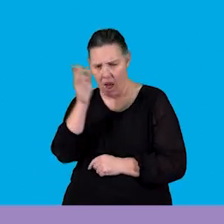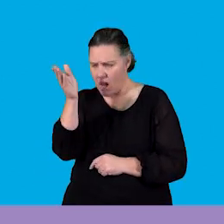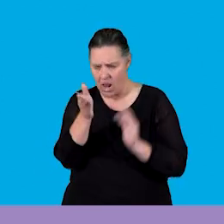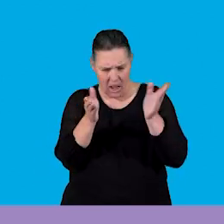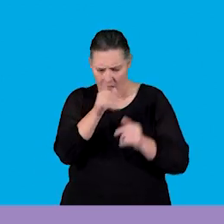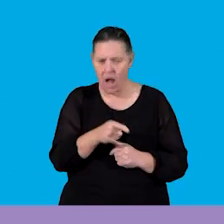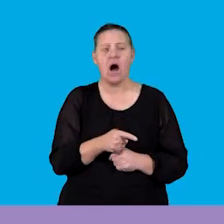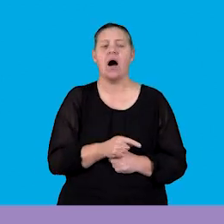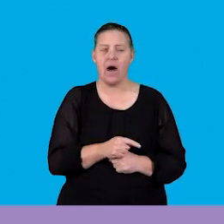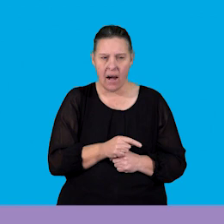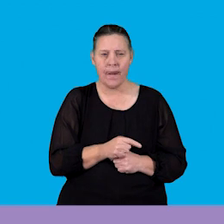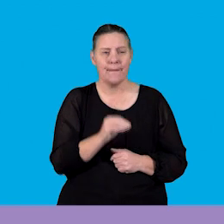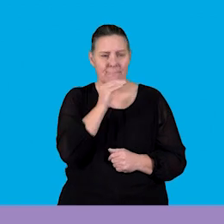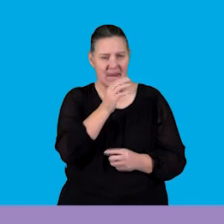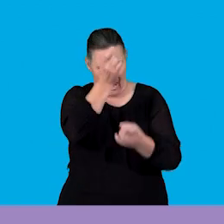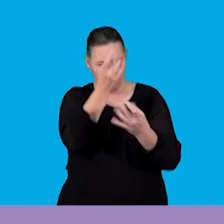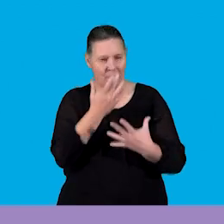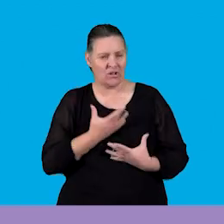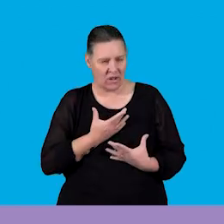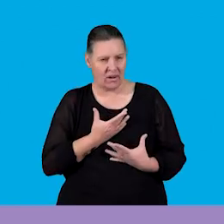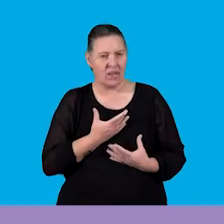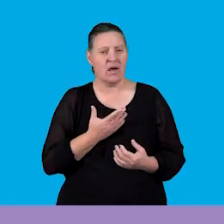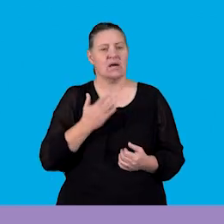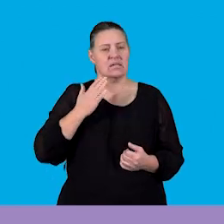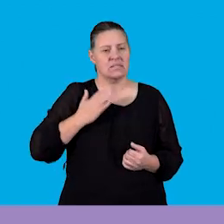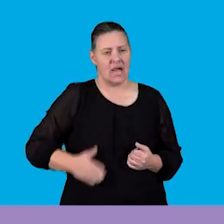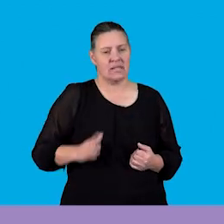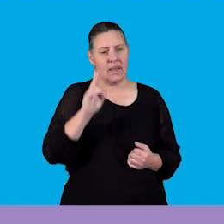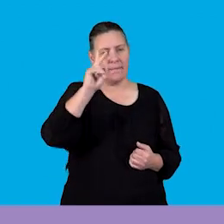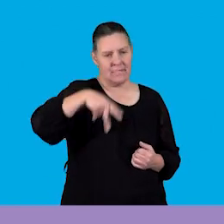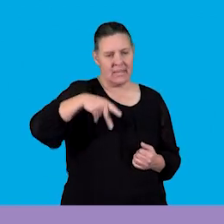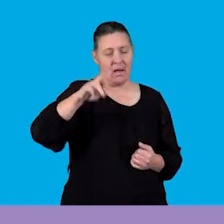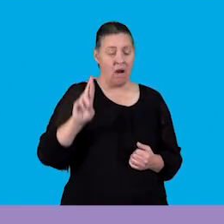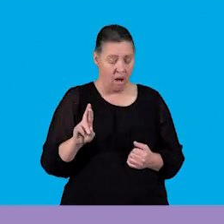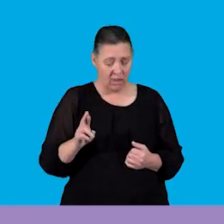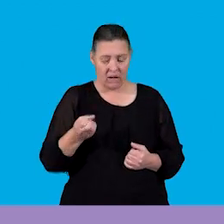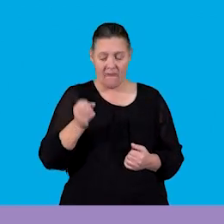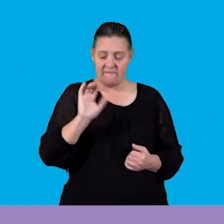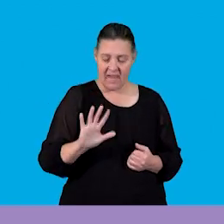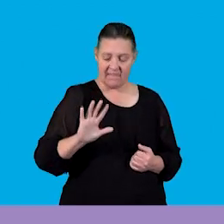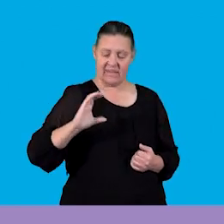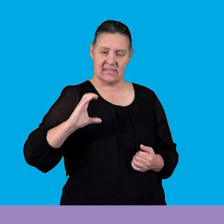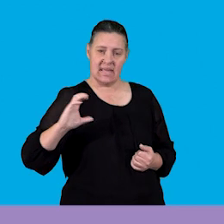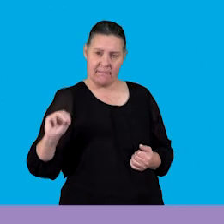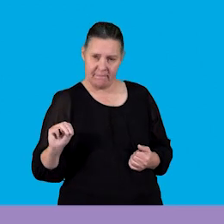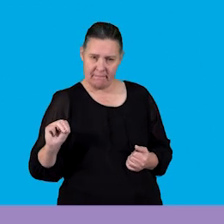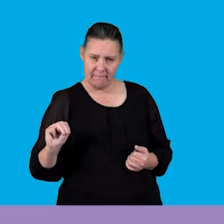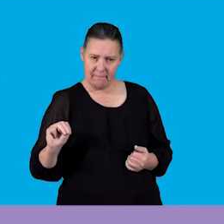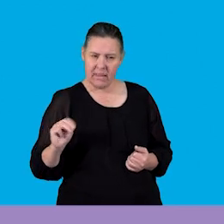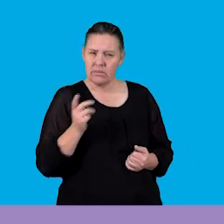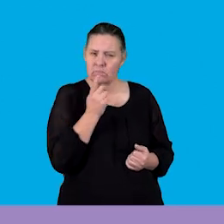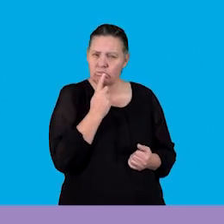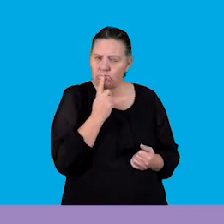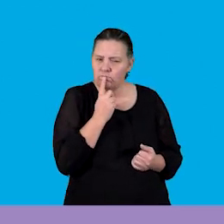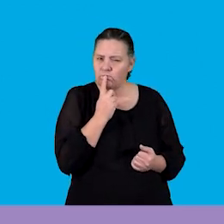at the triangle that we have been given, we are given information that side PR is 5